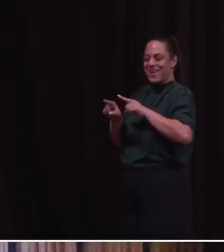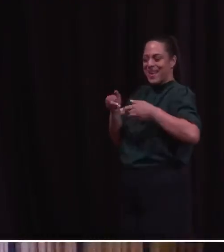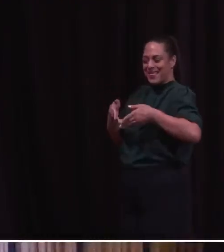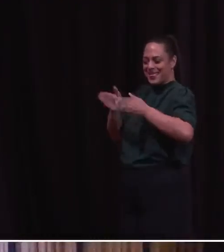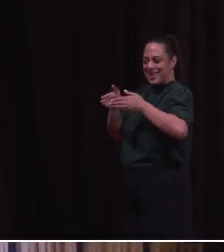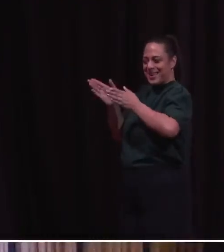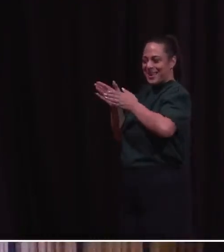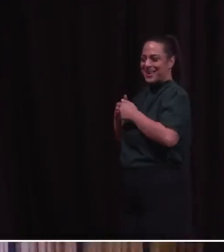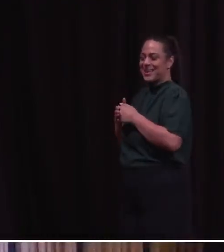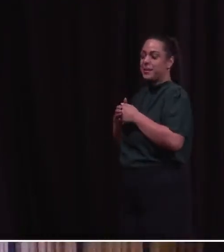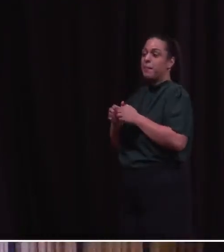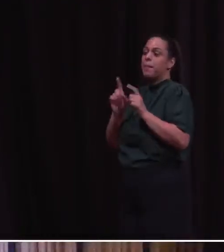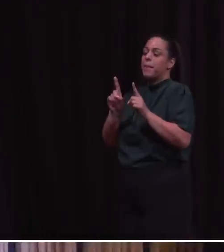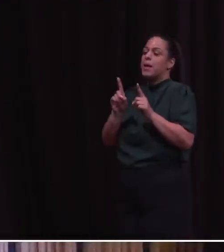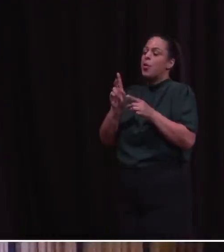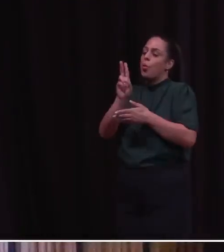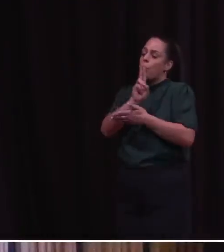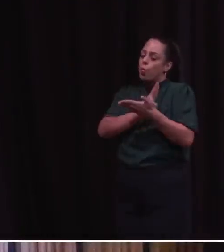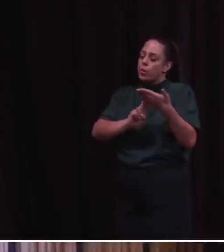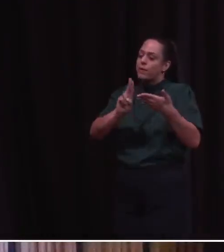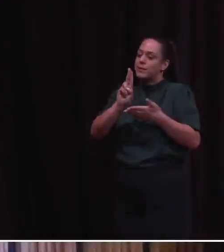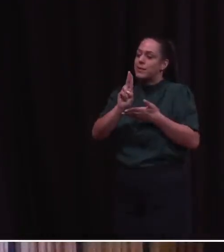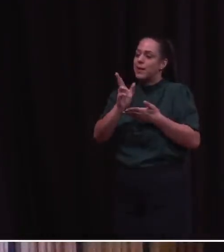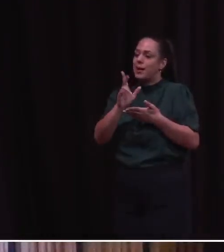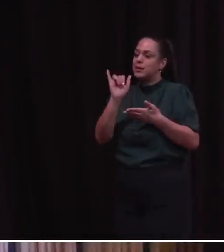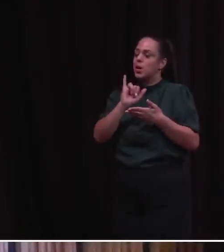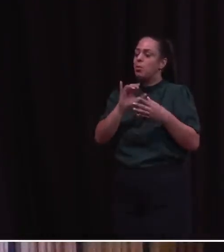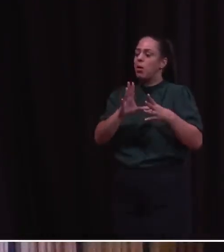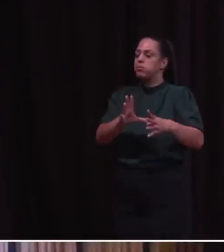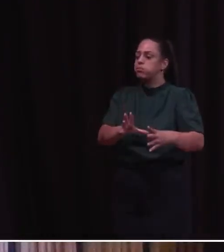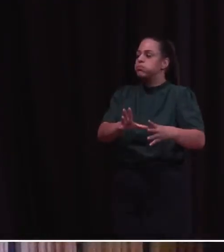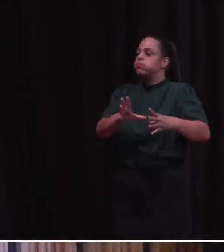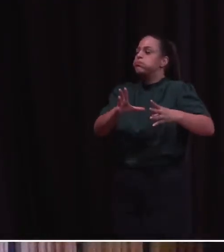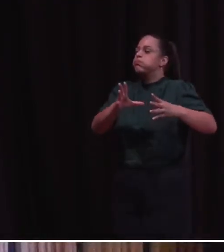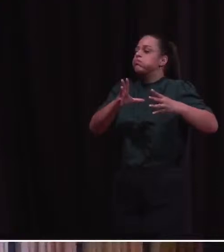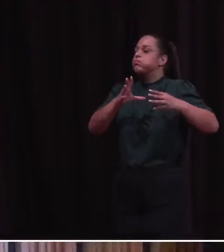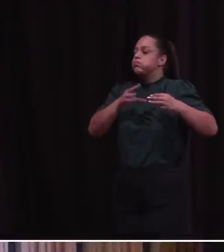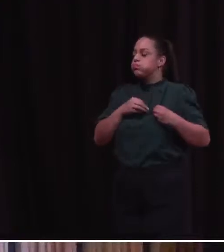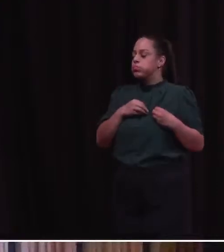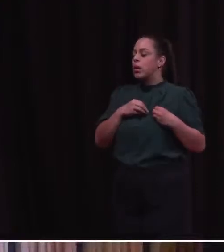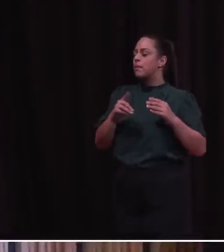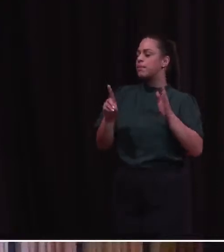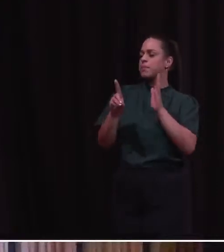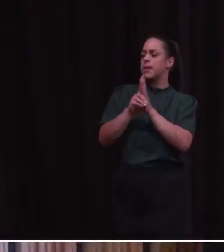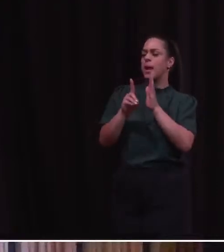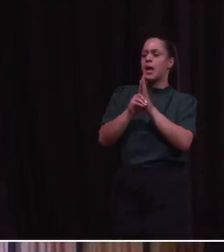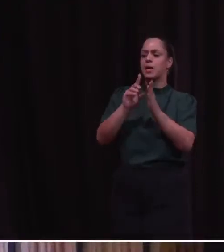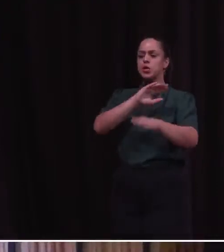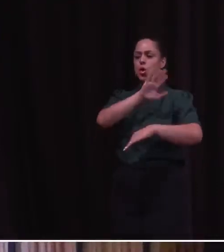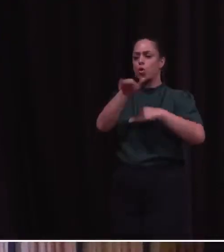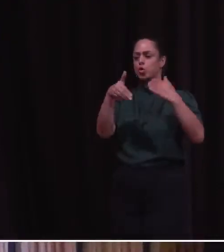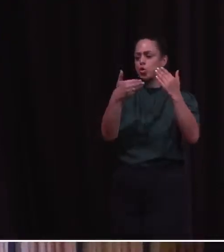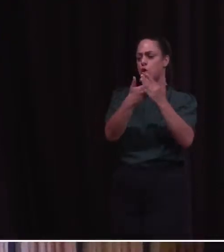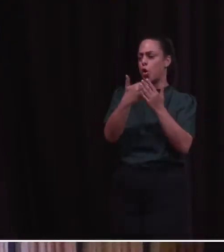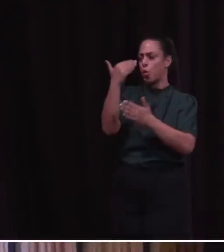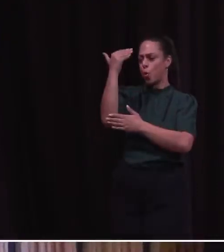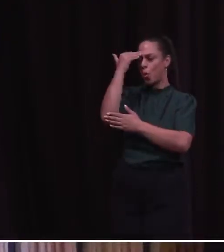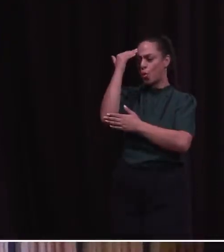only place where knowledge comes from. The university should be open to communities.